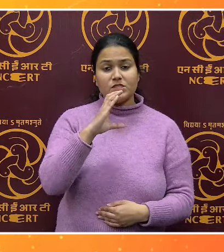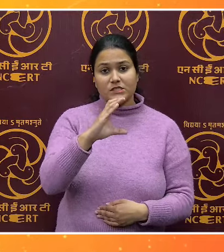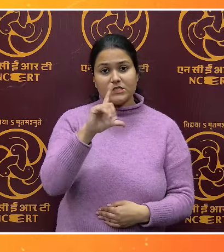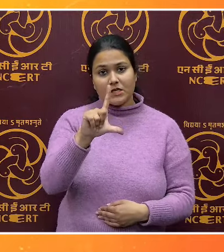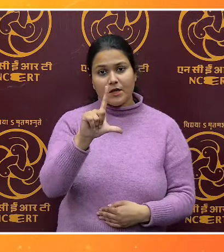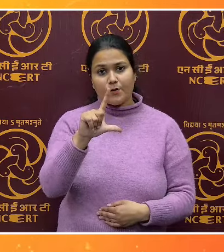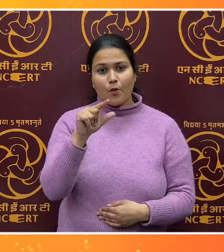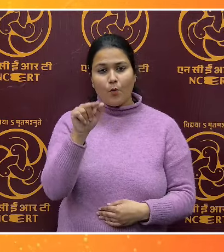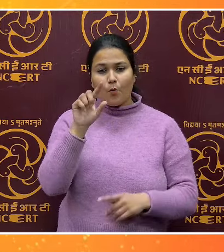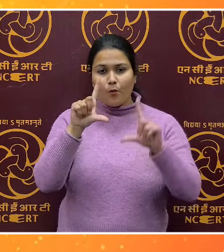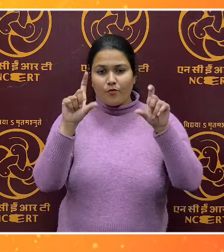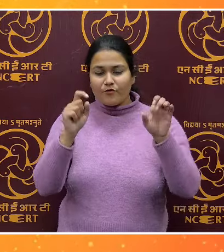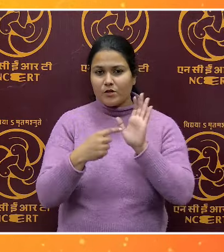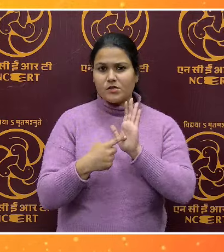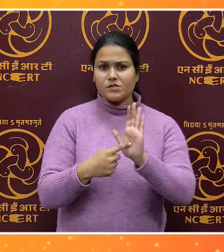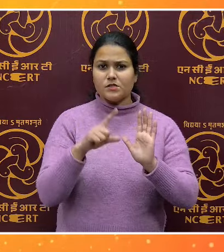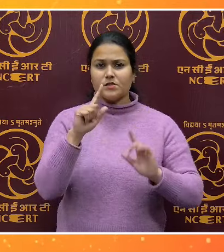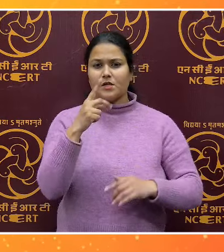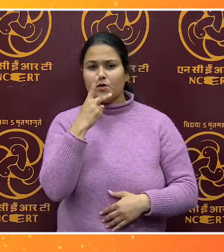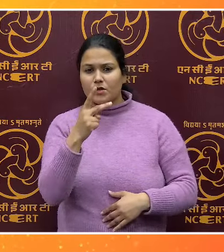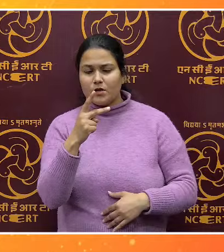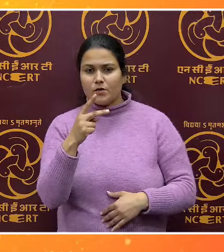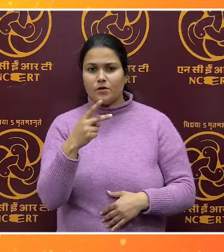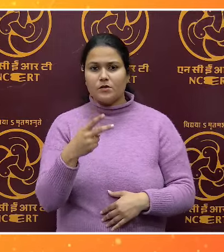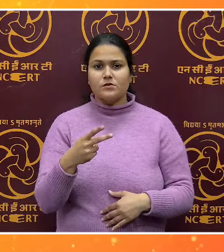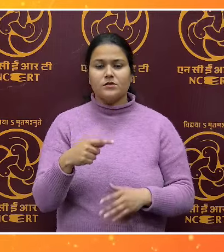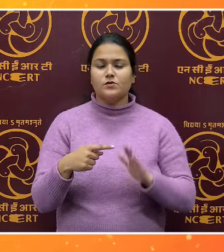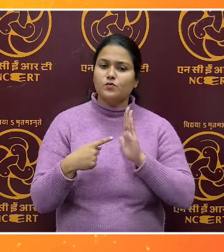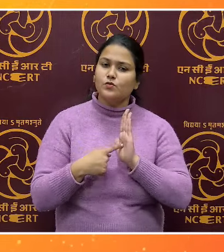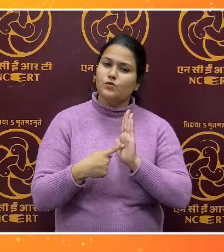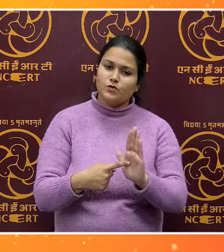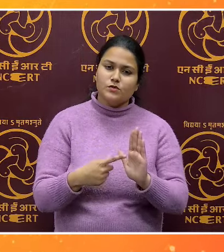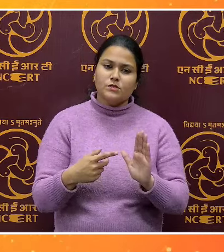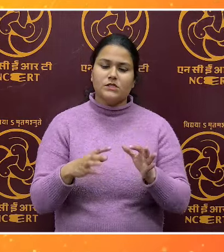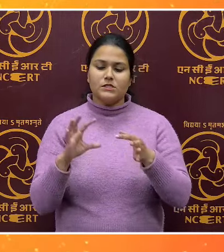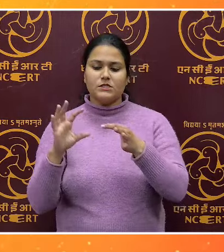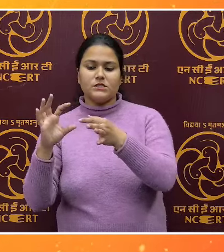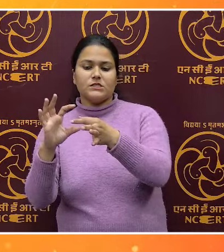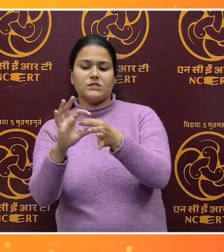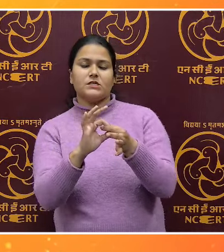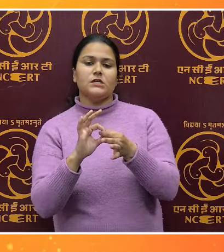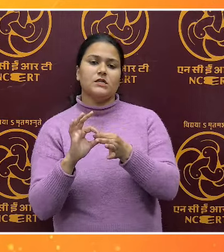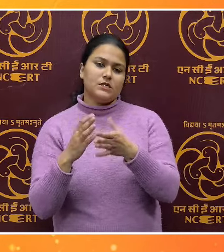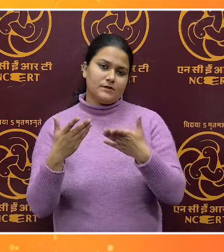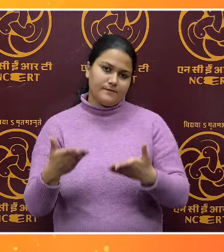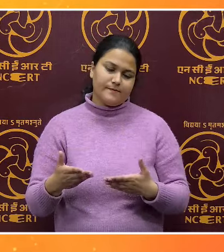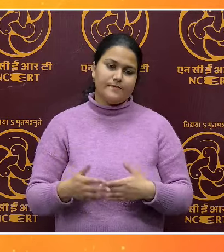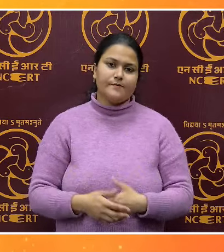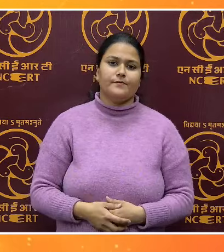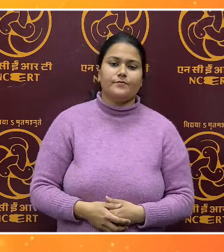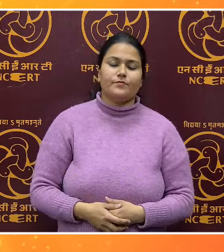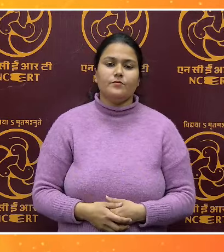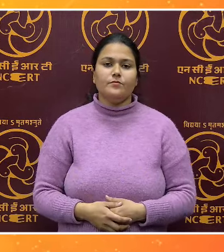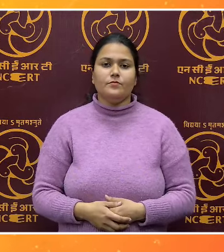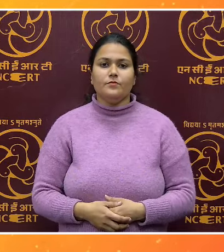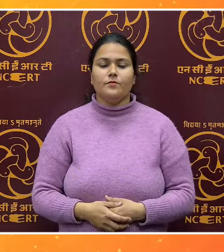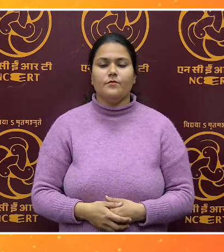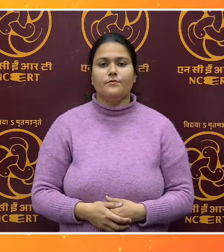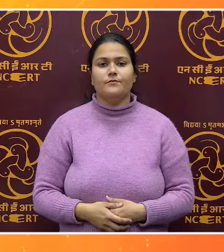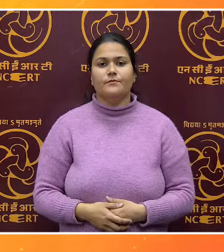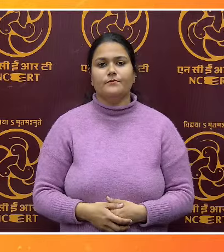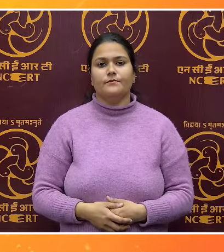structure. So, this will be the presentation of a coordination compound or coordination complex, we can say that.